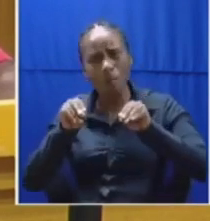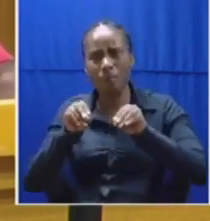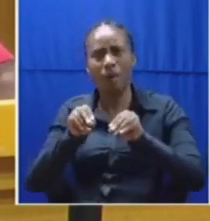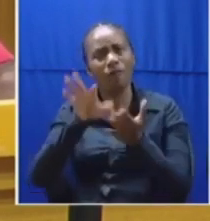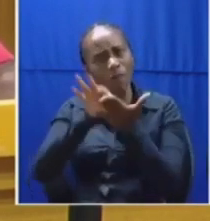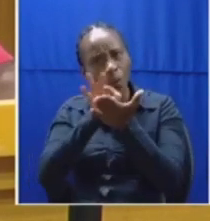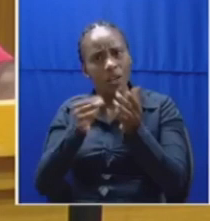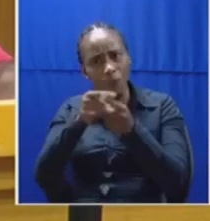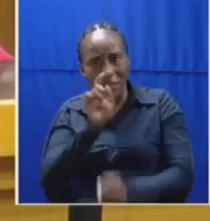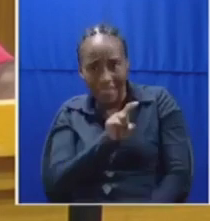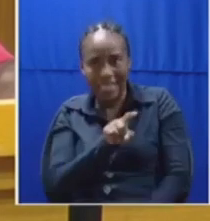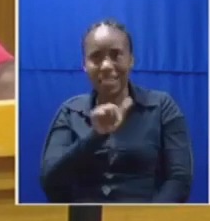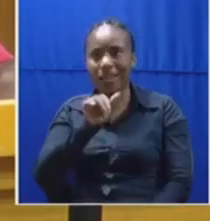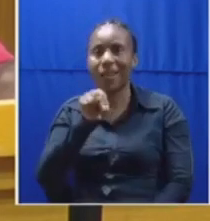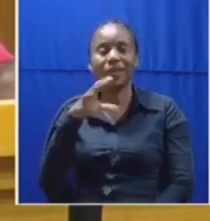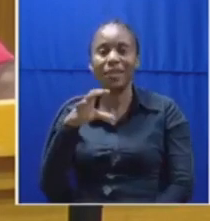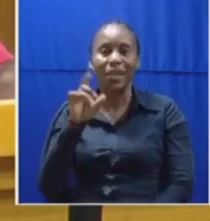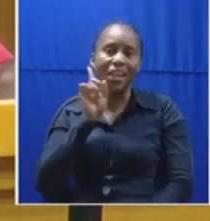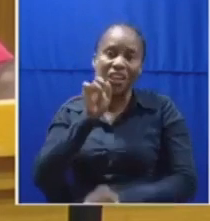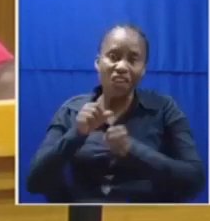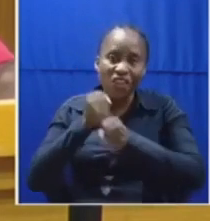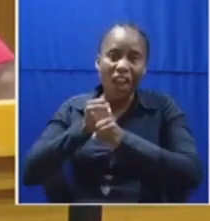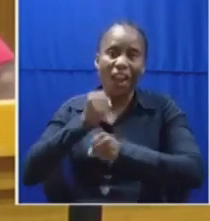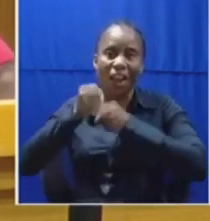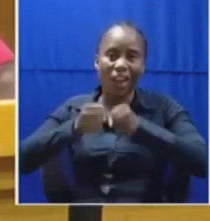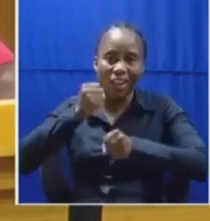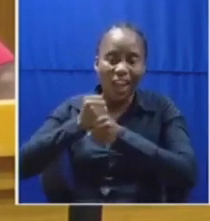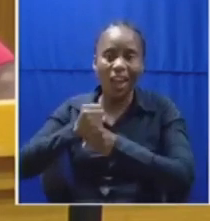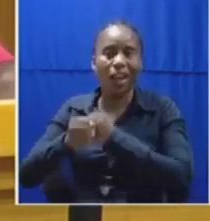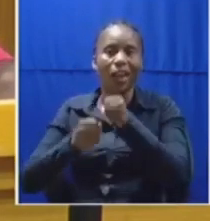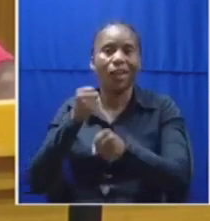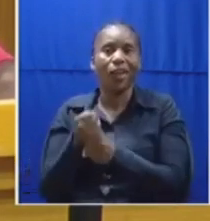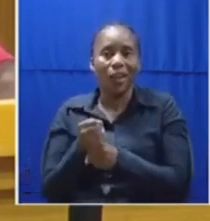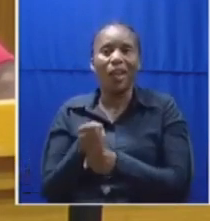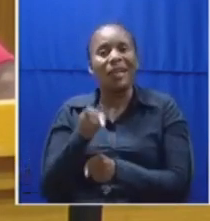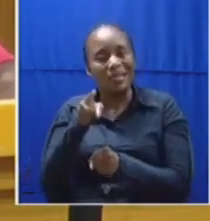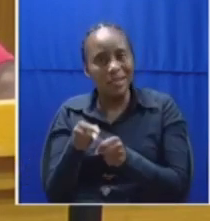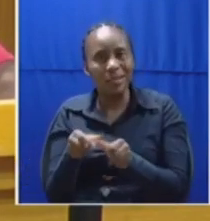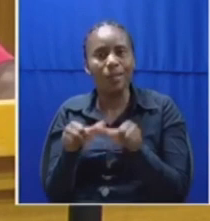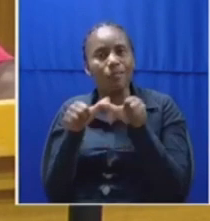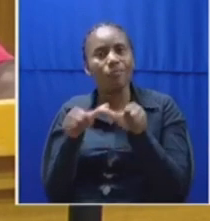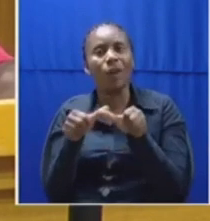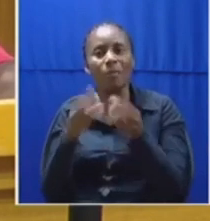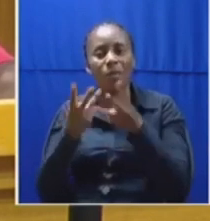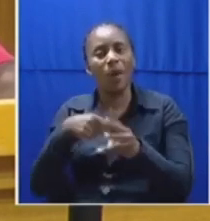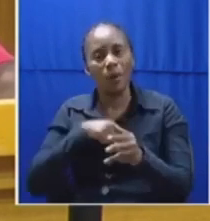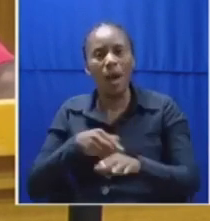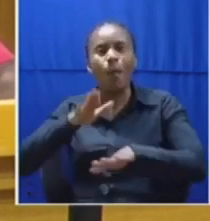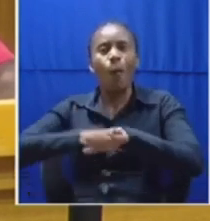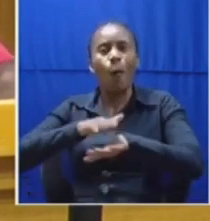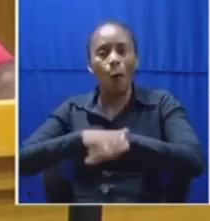ANC year after year, which continues to put our people in more